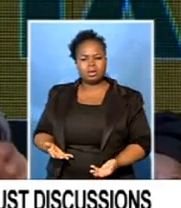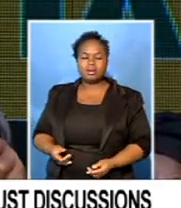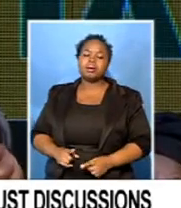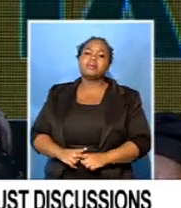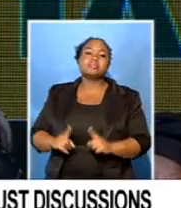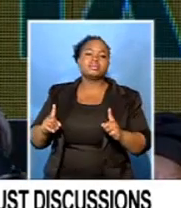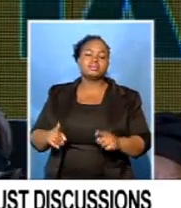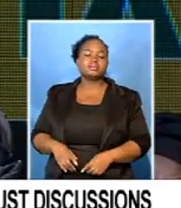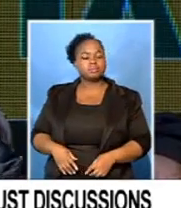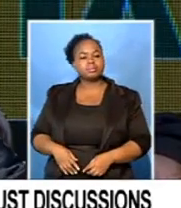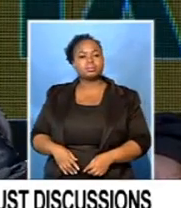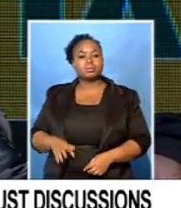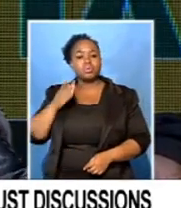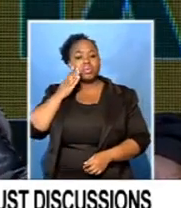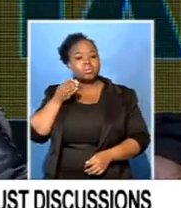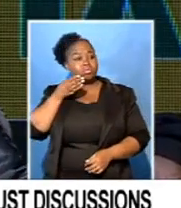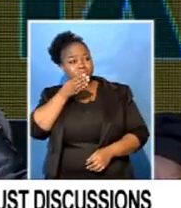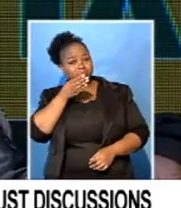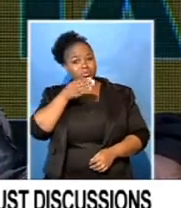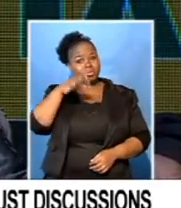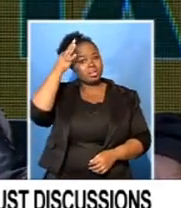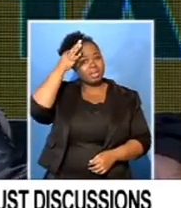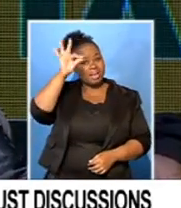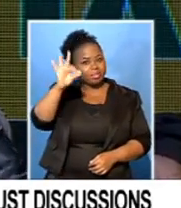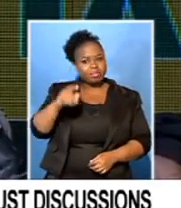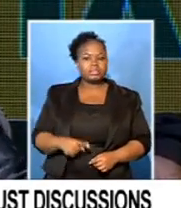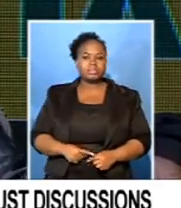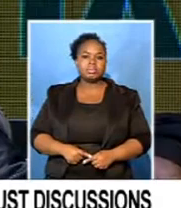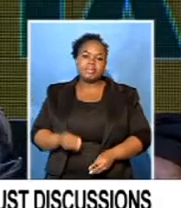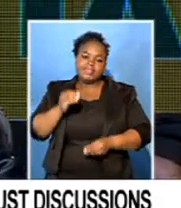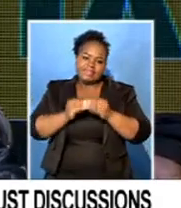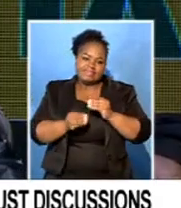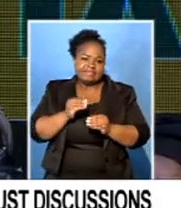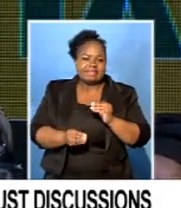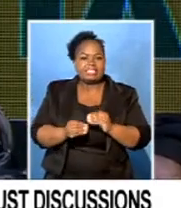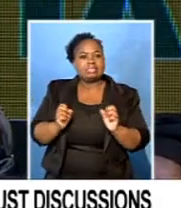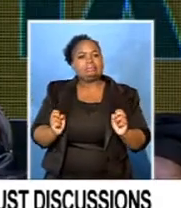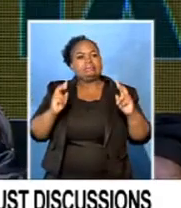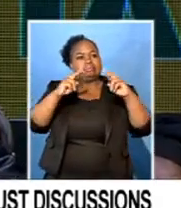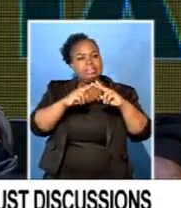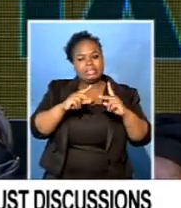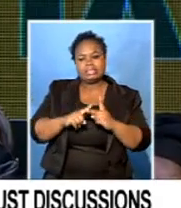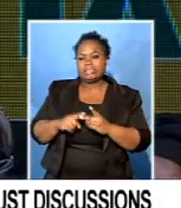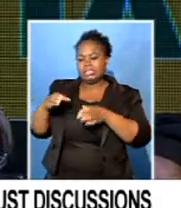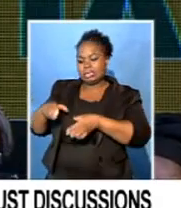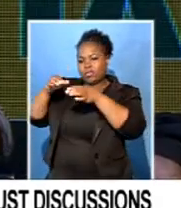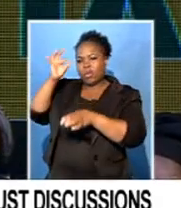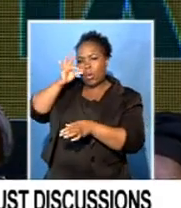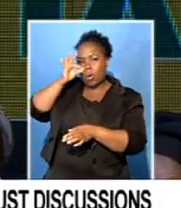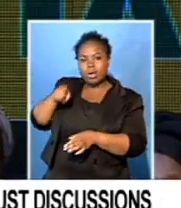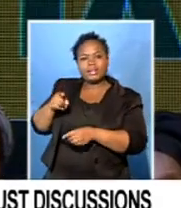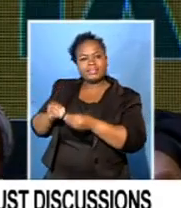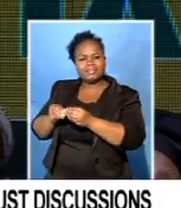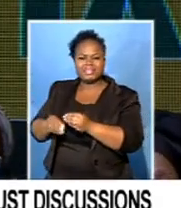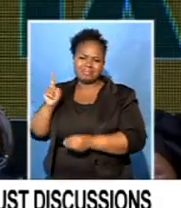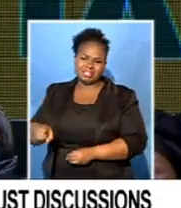But once you are in government, you have to construct more of the bridges, more of the oil refineries. That is